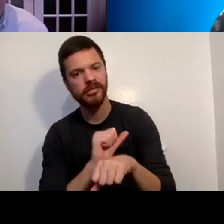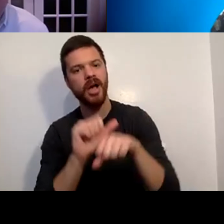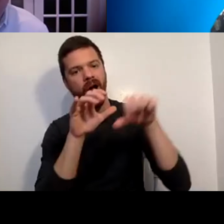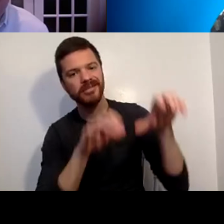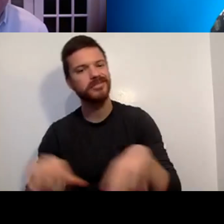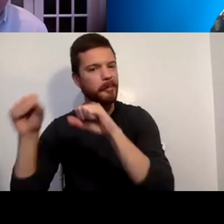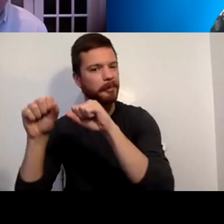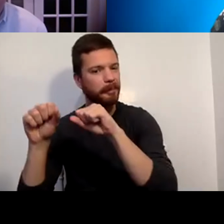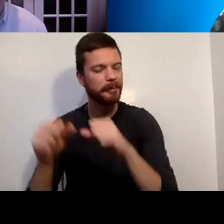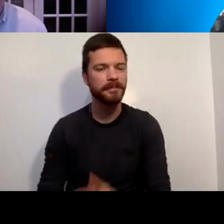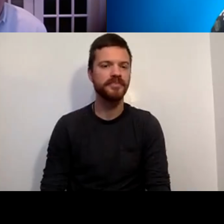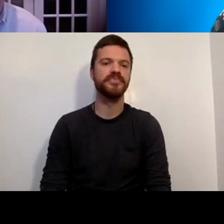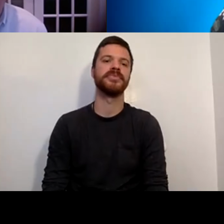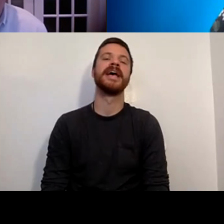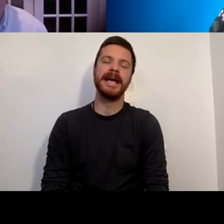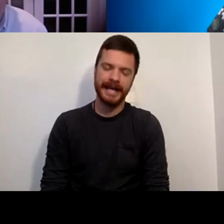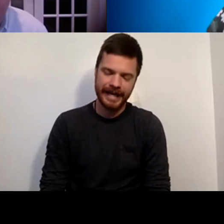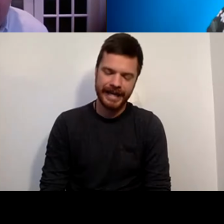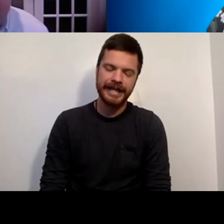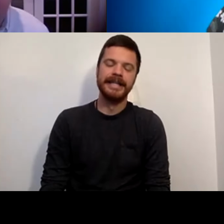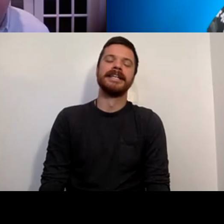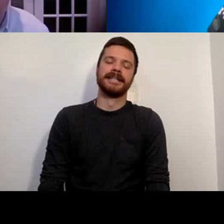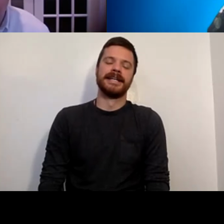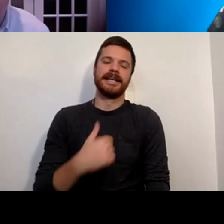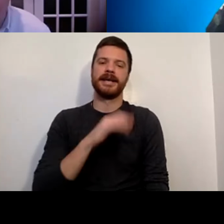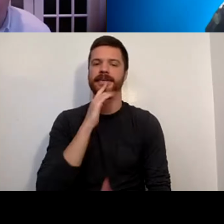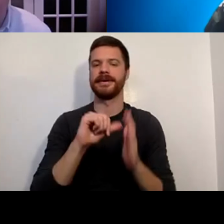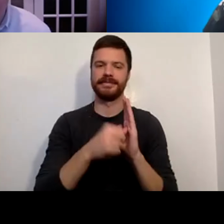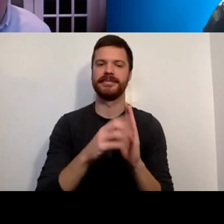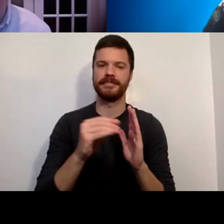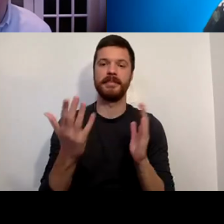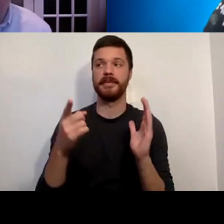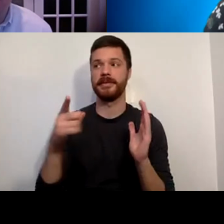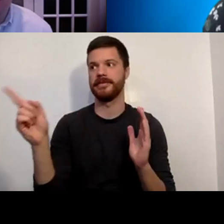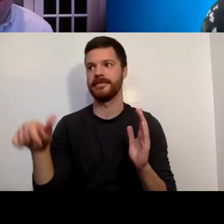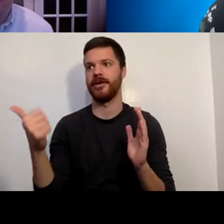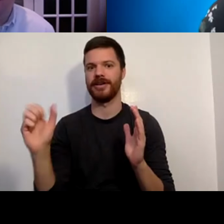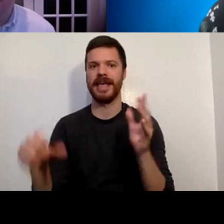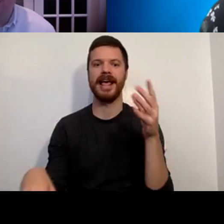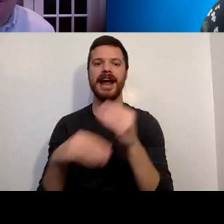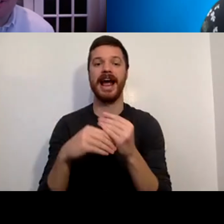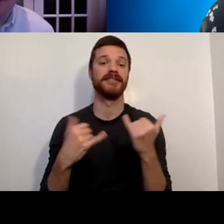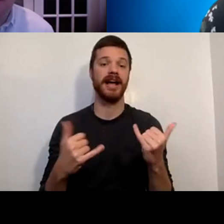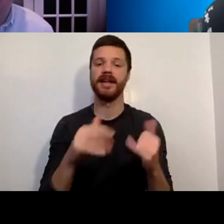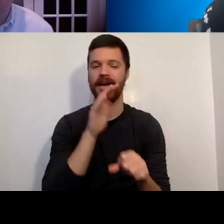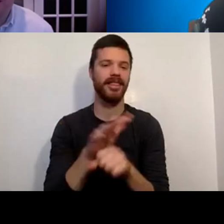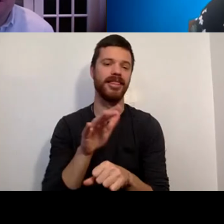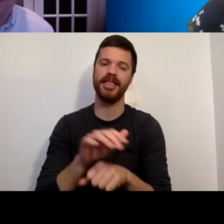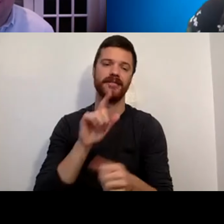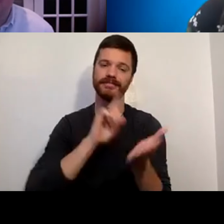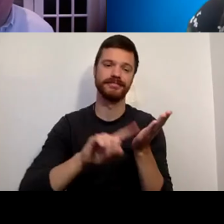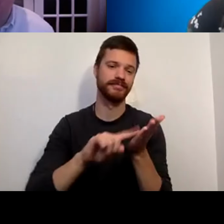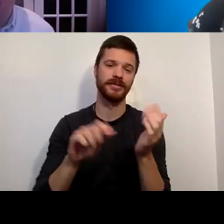Yeah, and again, I would just reiterate, and maybe others can add to this, there's not enough work on cost effectiveness of